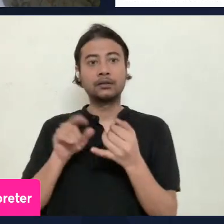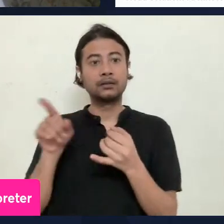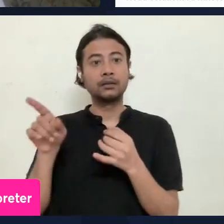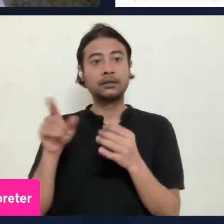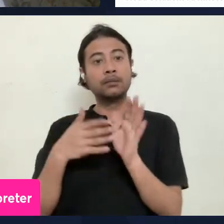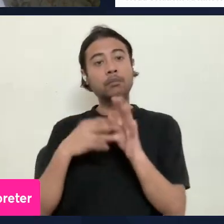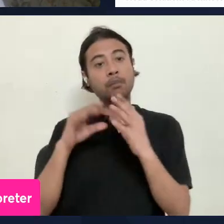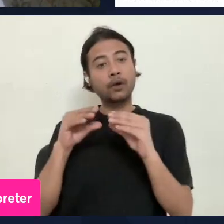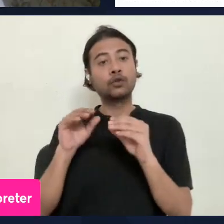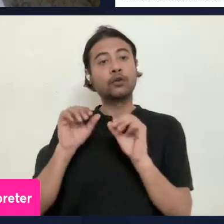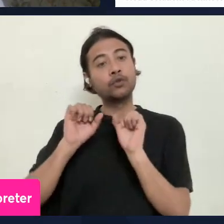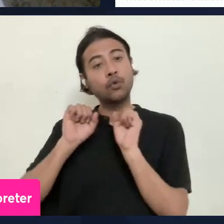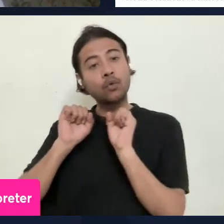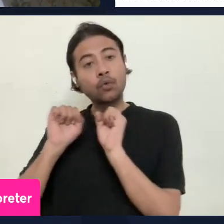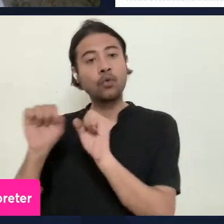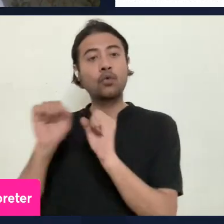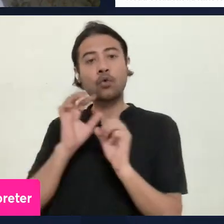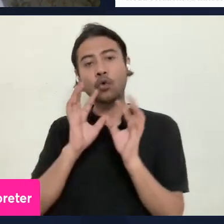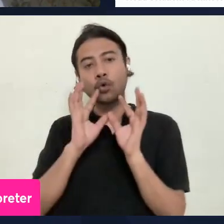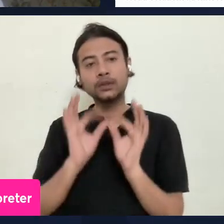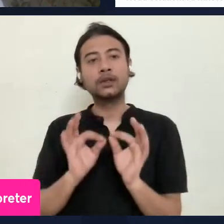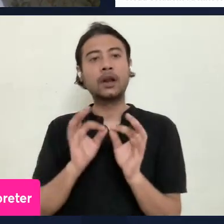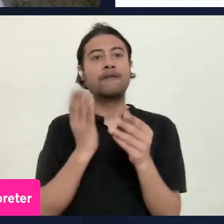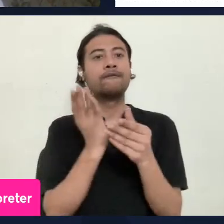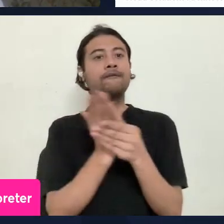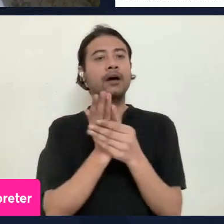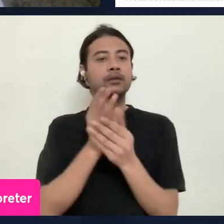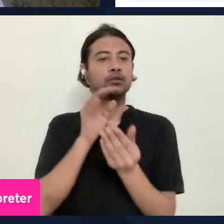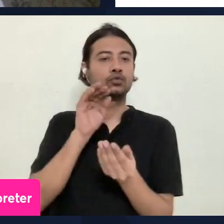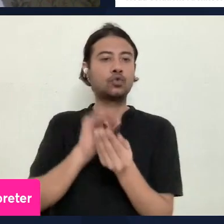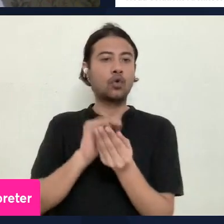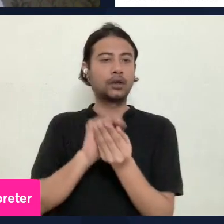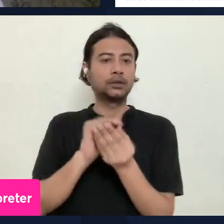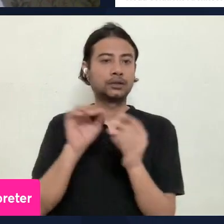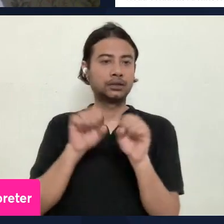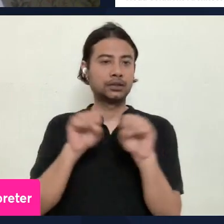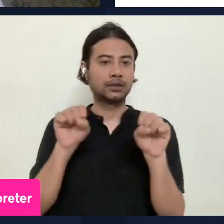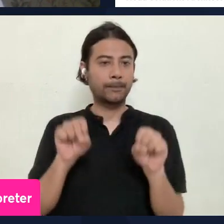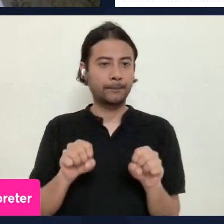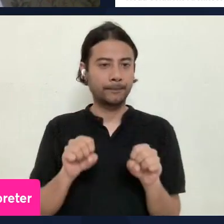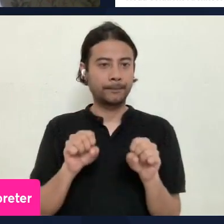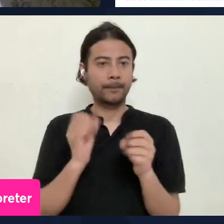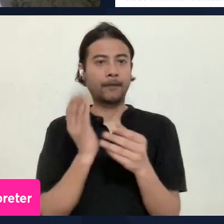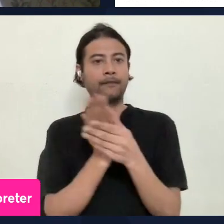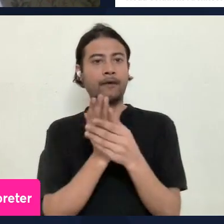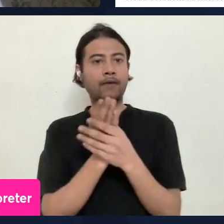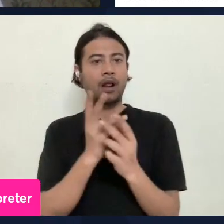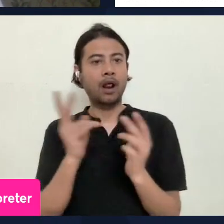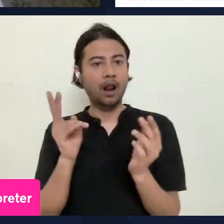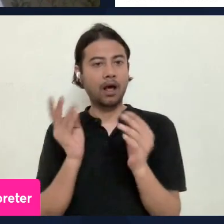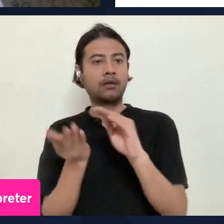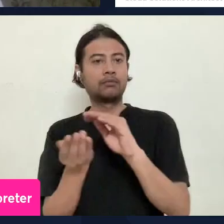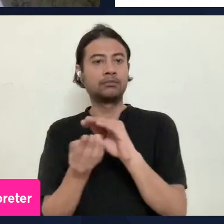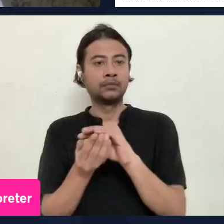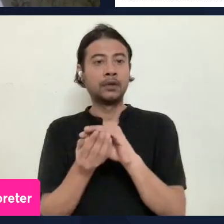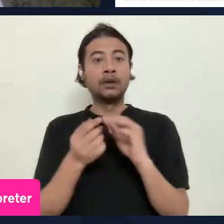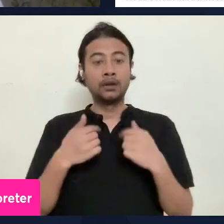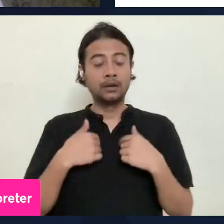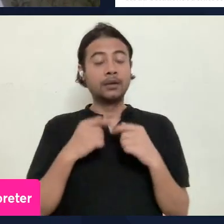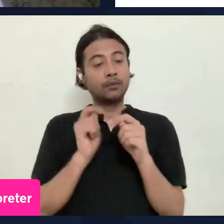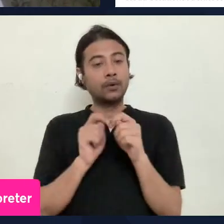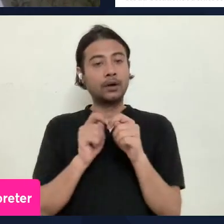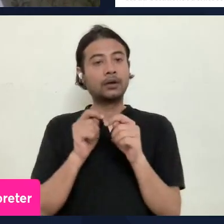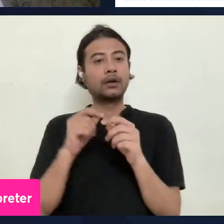solution, which I think that is the key thing to understand. So I work for a company called NetApp, and